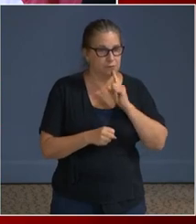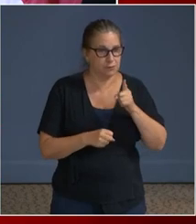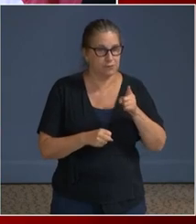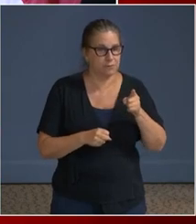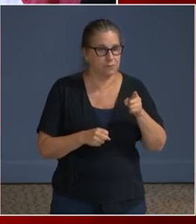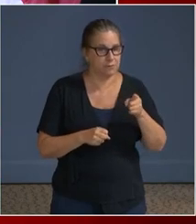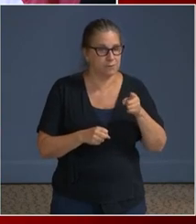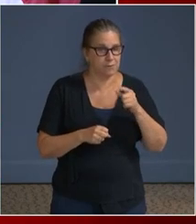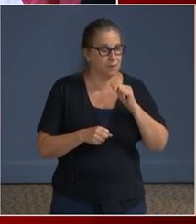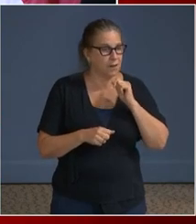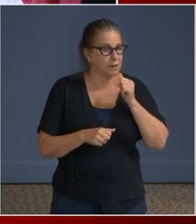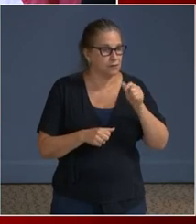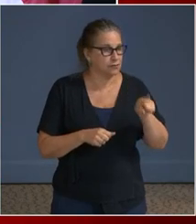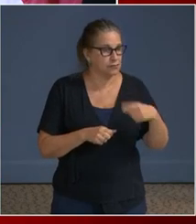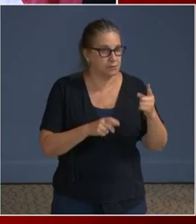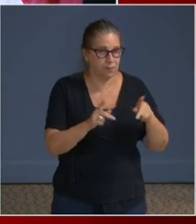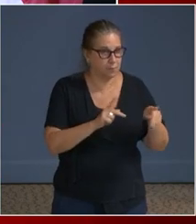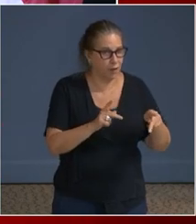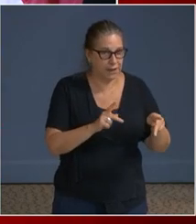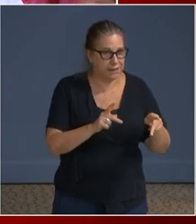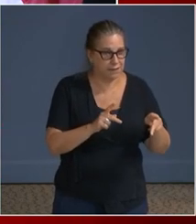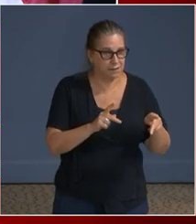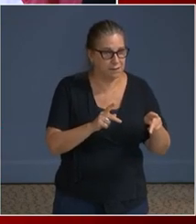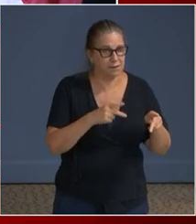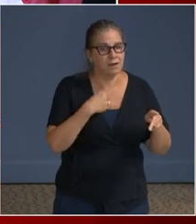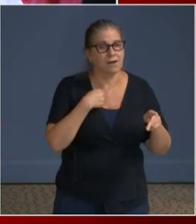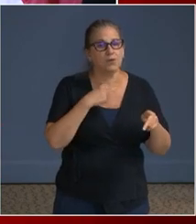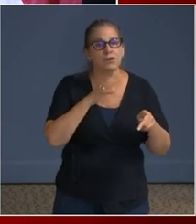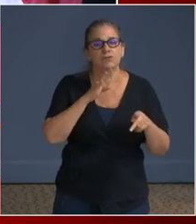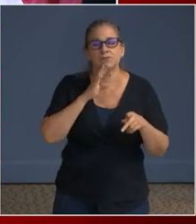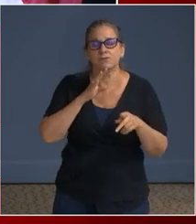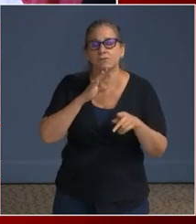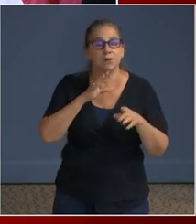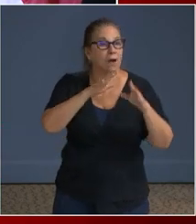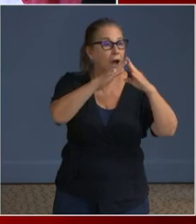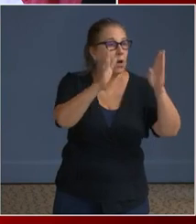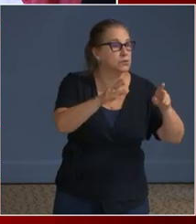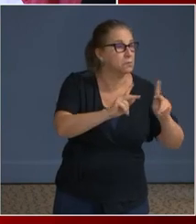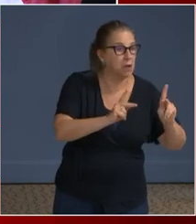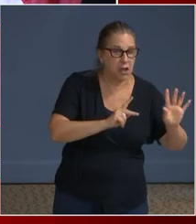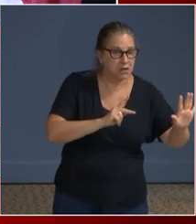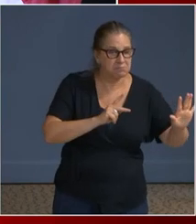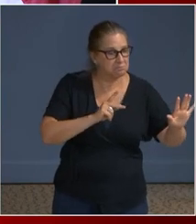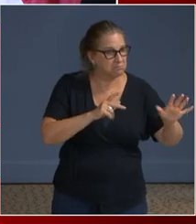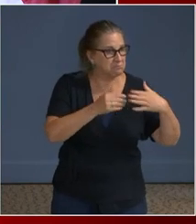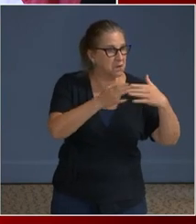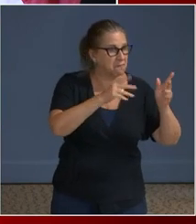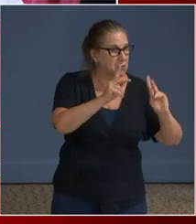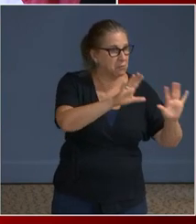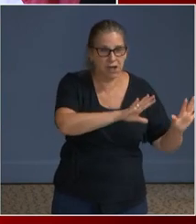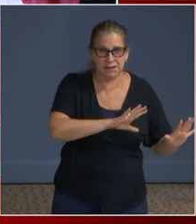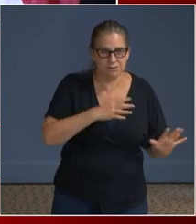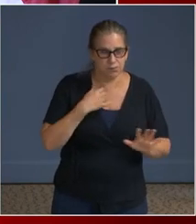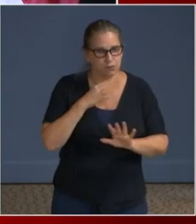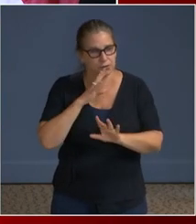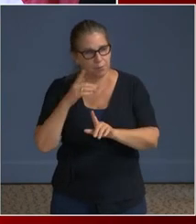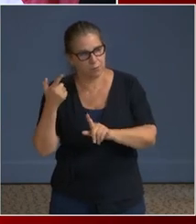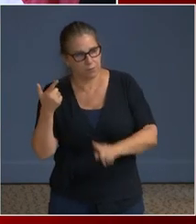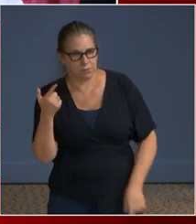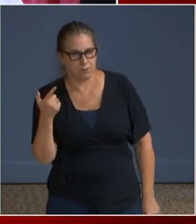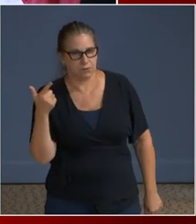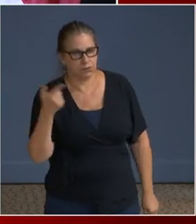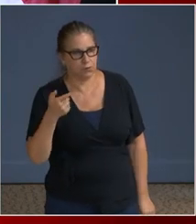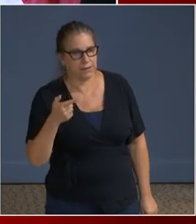block party, but somebody's house party or in the cul-de-sac of somebody else's community, that